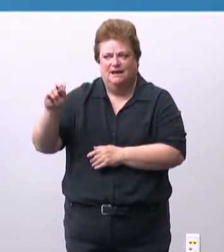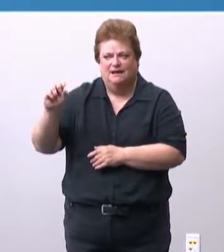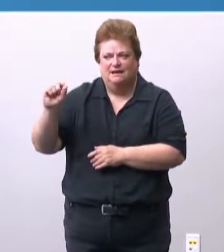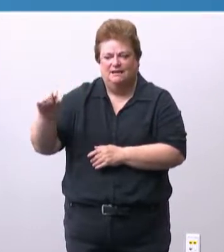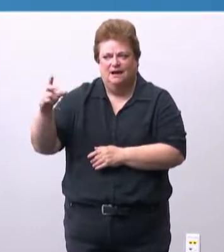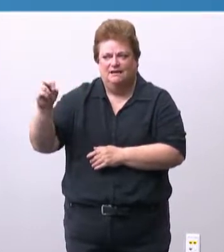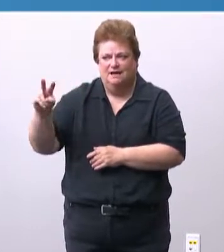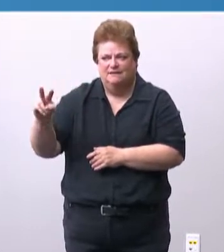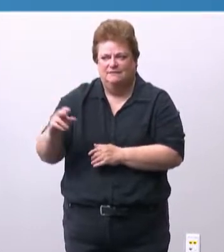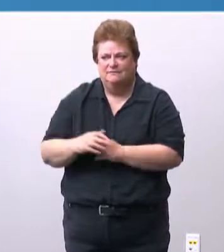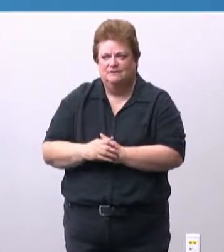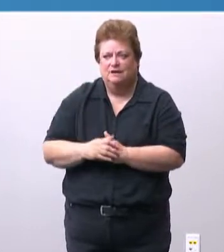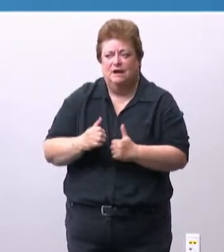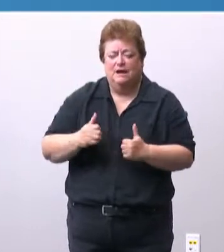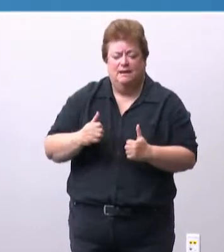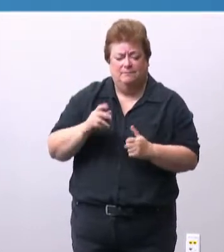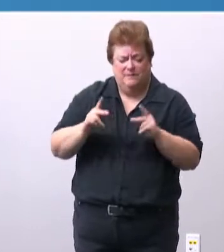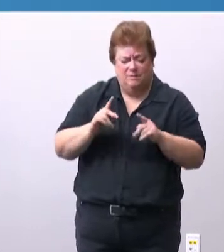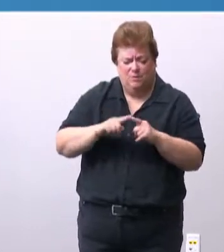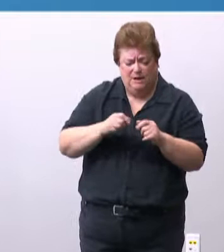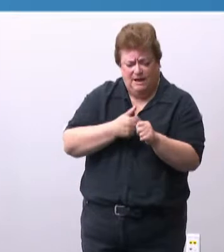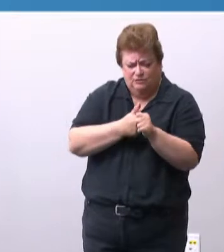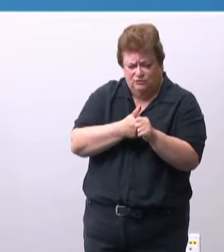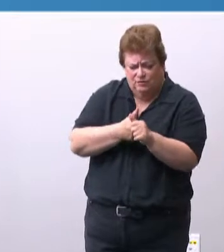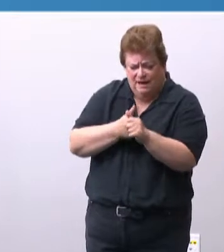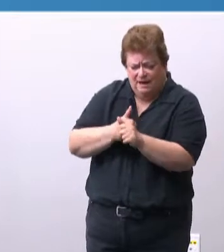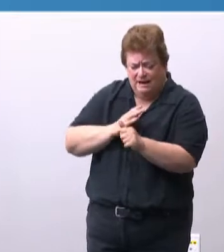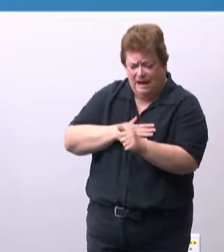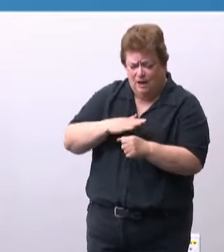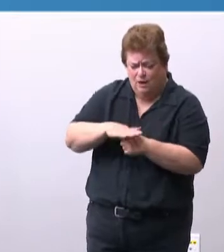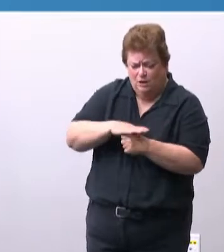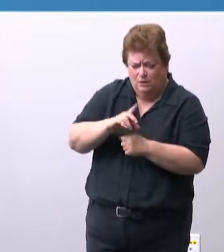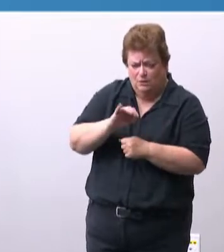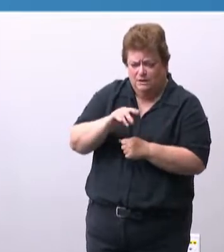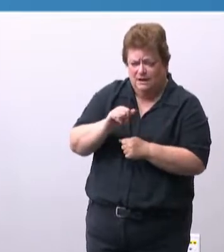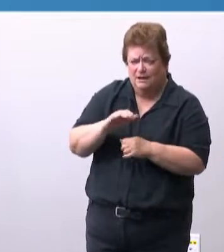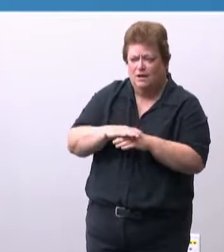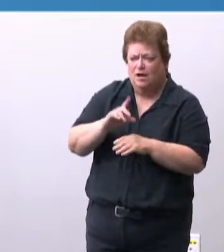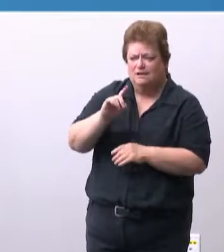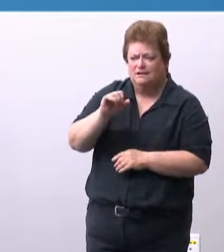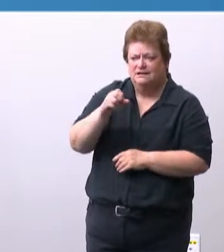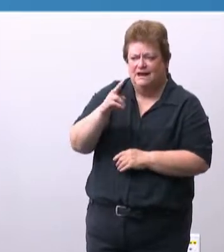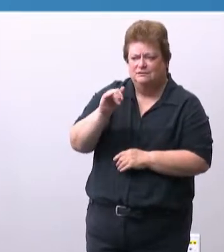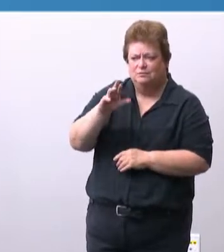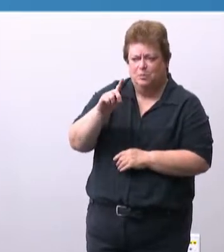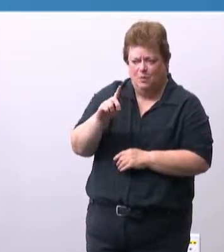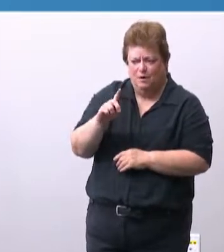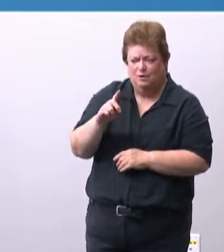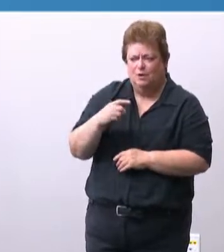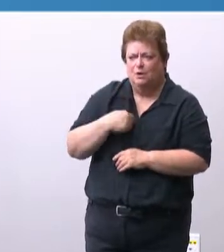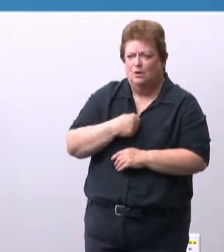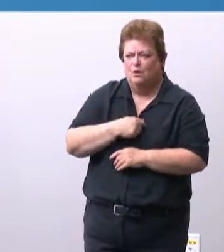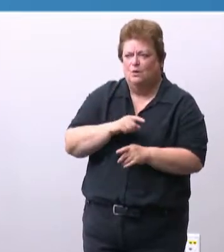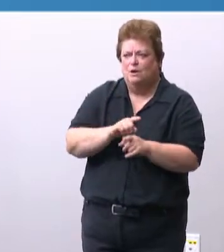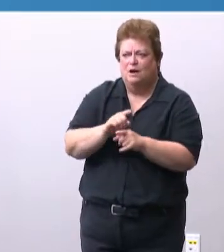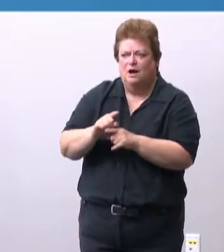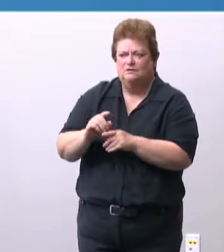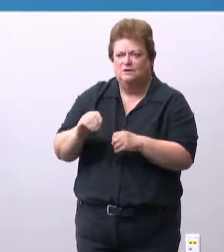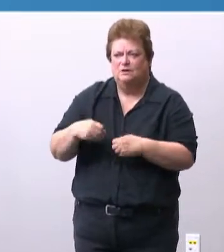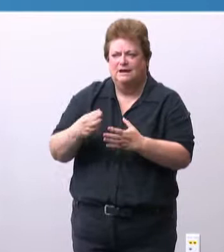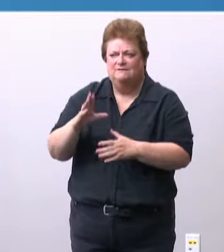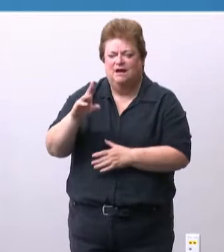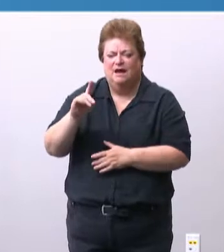covid19.lincoln.ne.gov. And residents can track our local data via the COVID-19 dashboard. We also issue